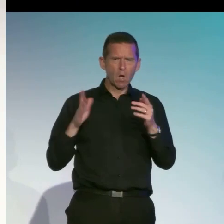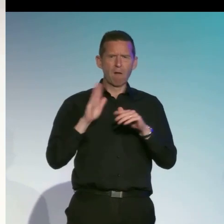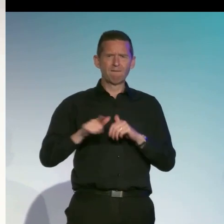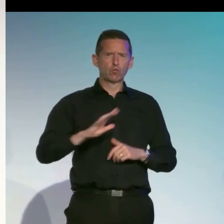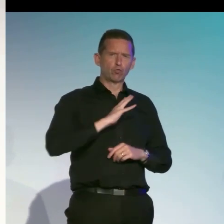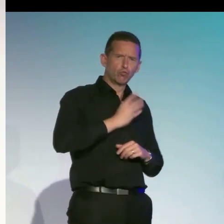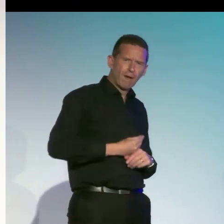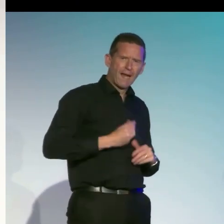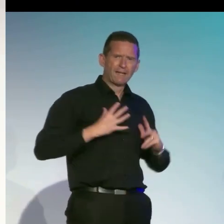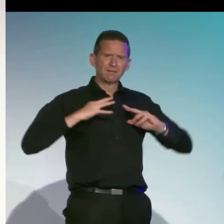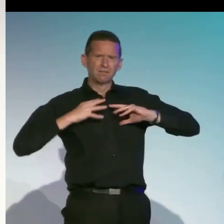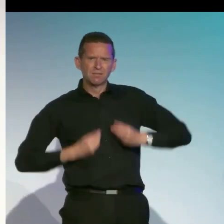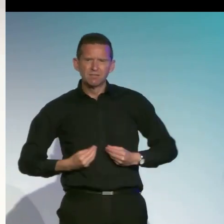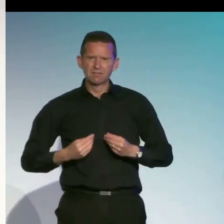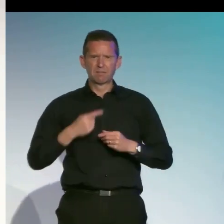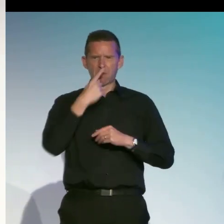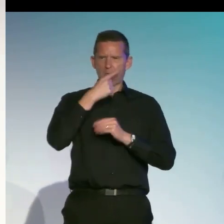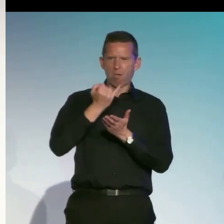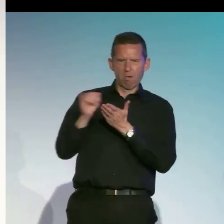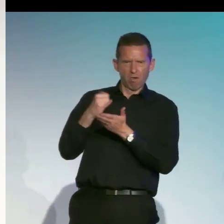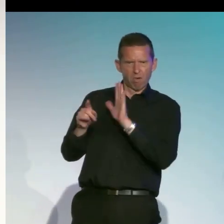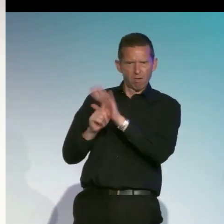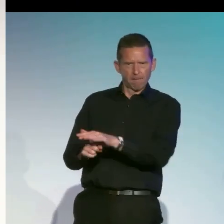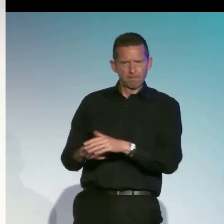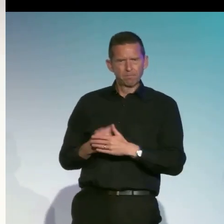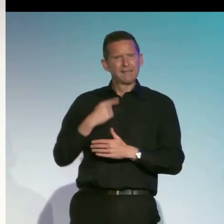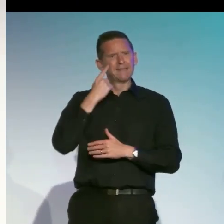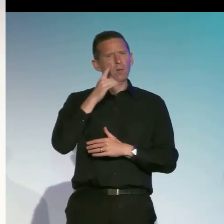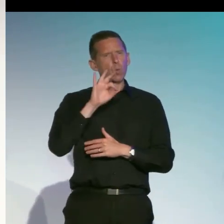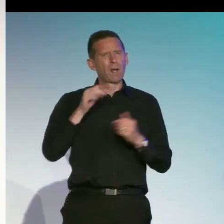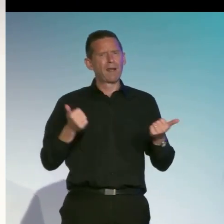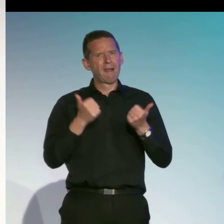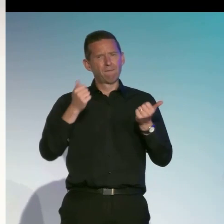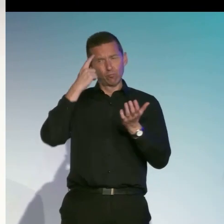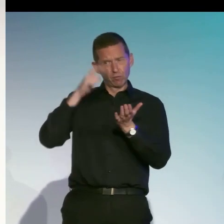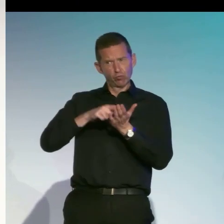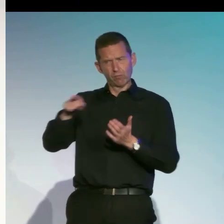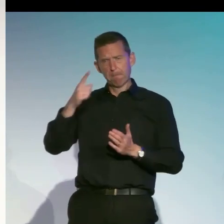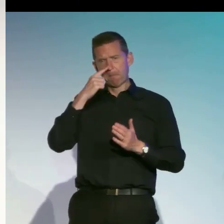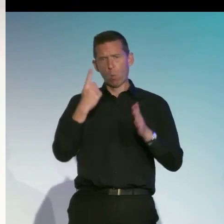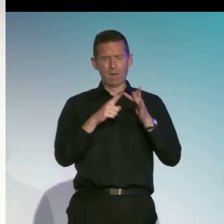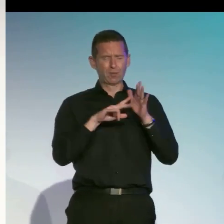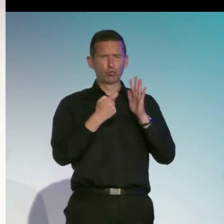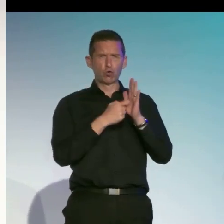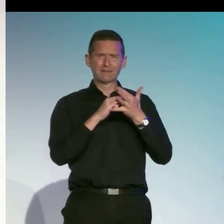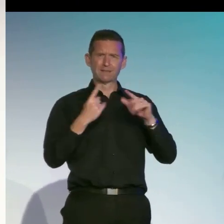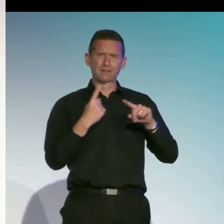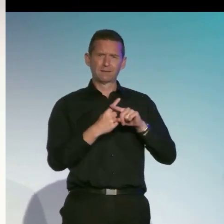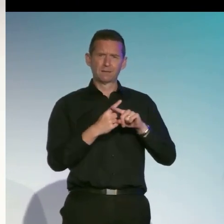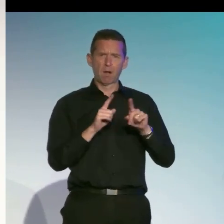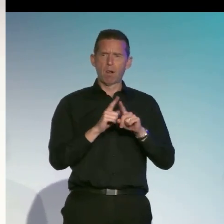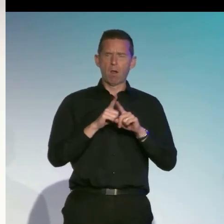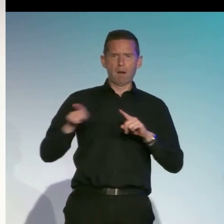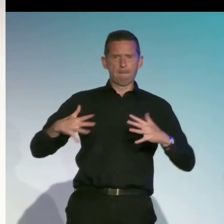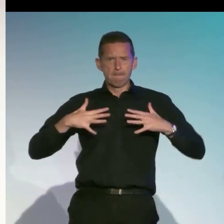trans and non-binary people. We're seeing a lack of recognition for intersex people, particularly around the issues that they face around